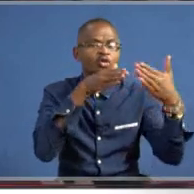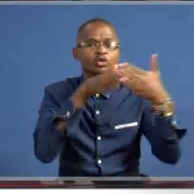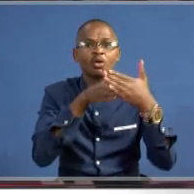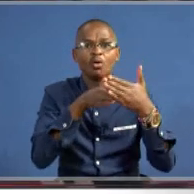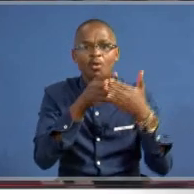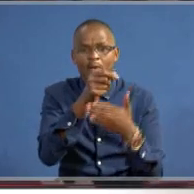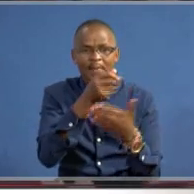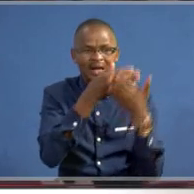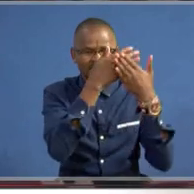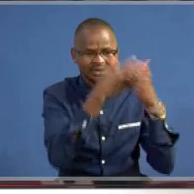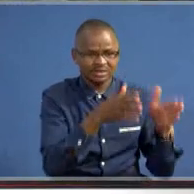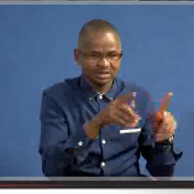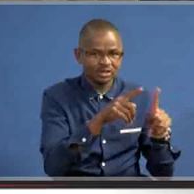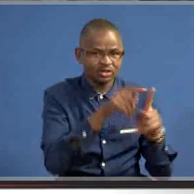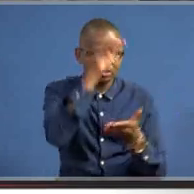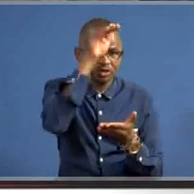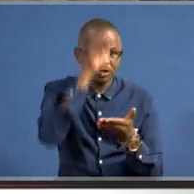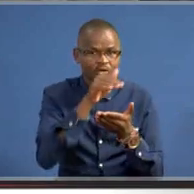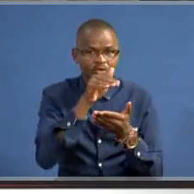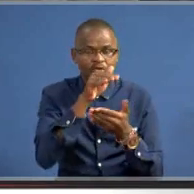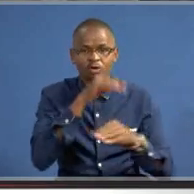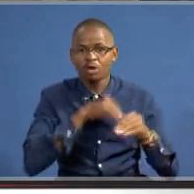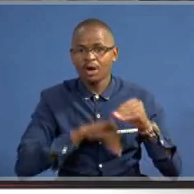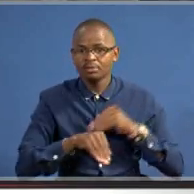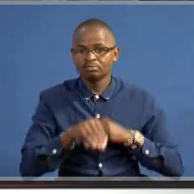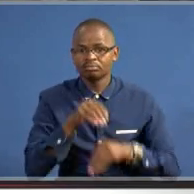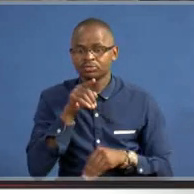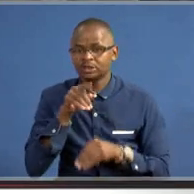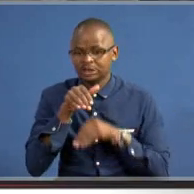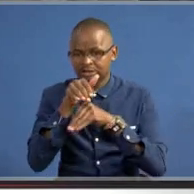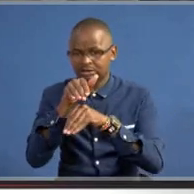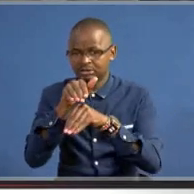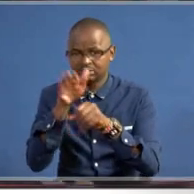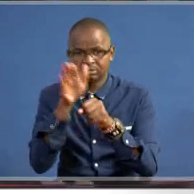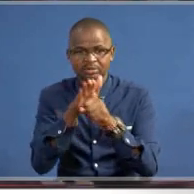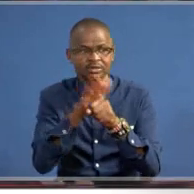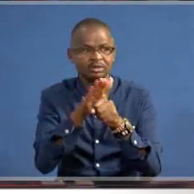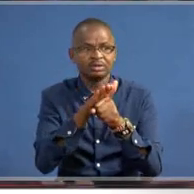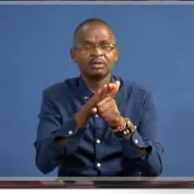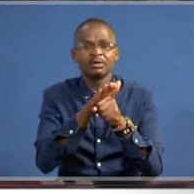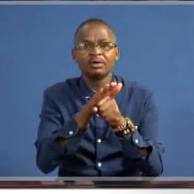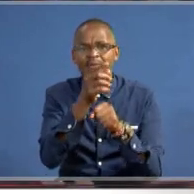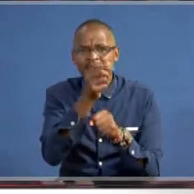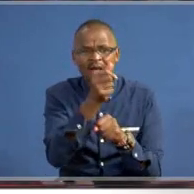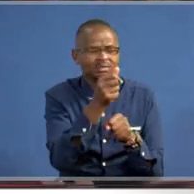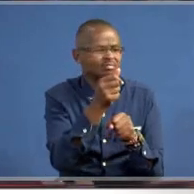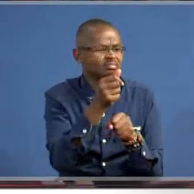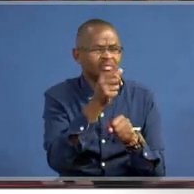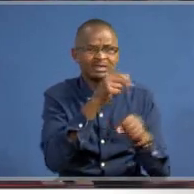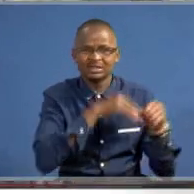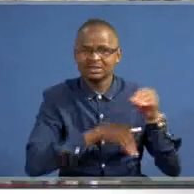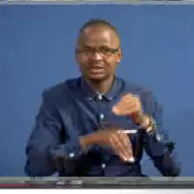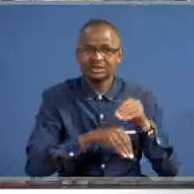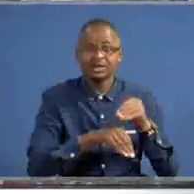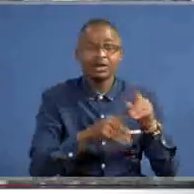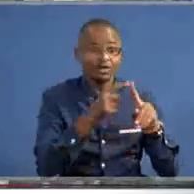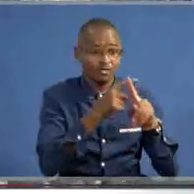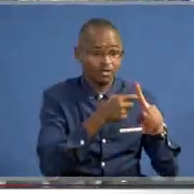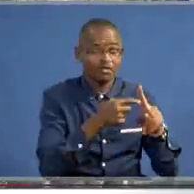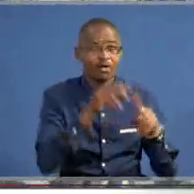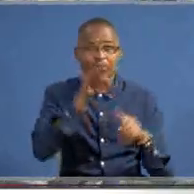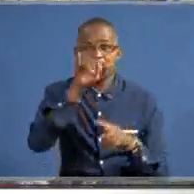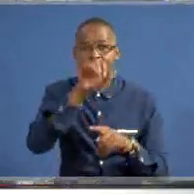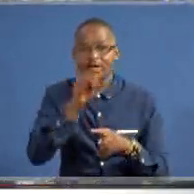money laundering and as a measure to reduce corruption this follows the massive multi-million scandals that hit new starting from the